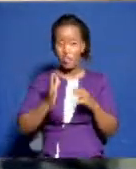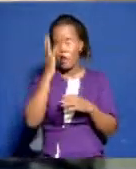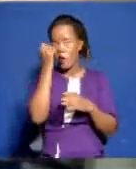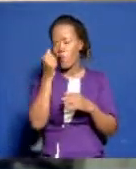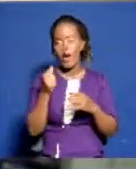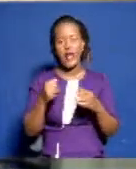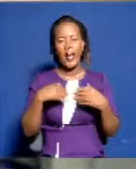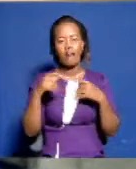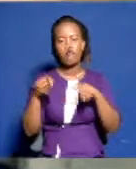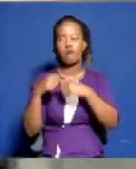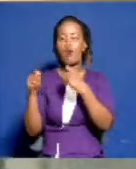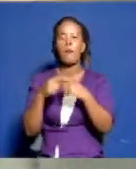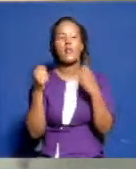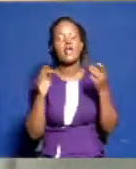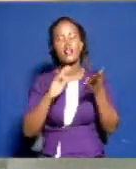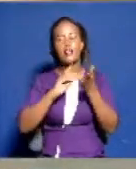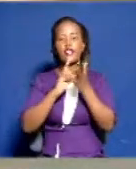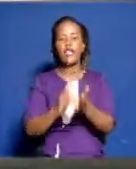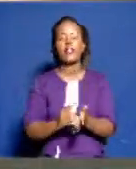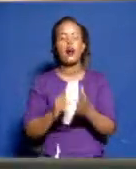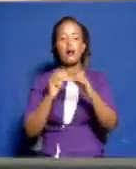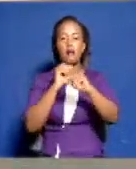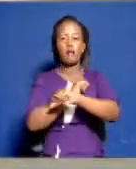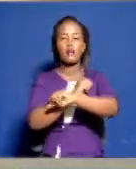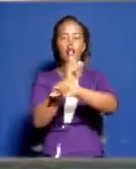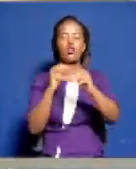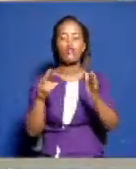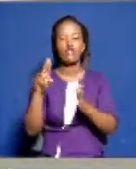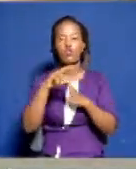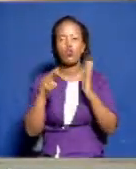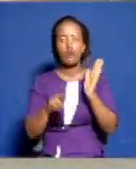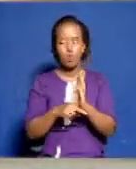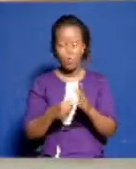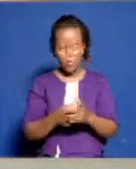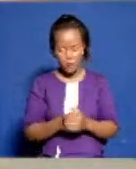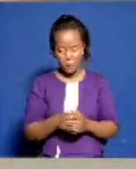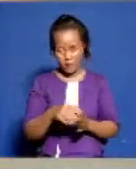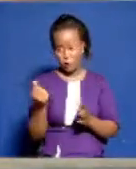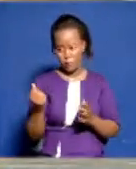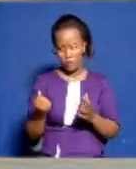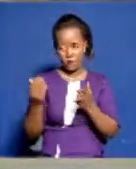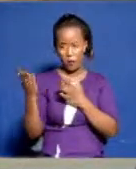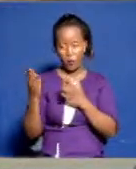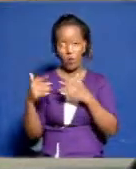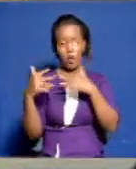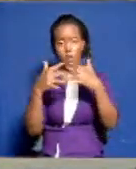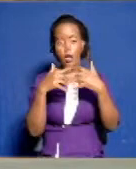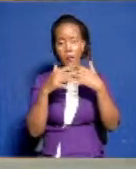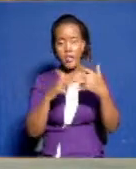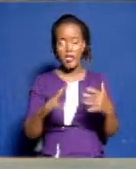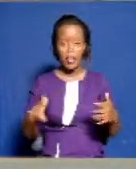of the EU's data protection rules. Meanwhile, airline bosses are urging the US